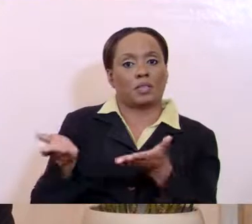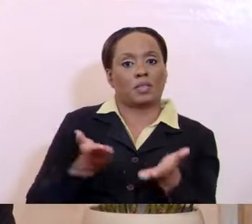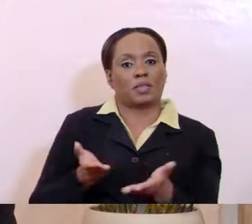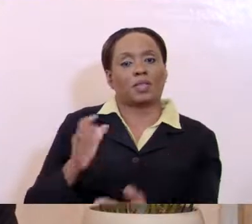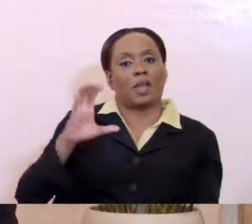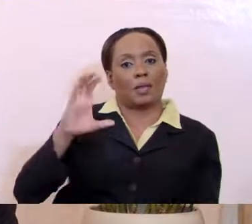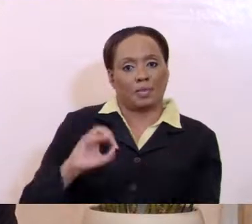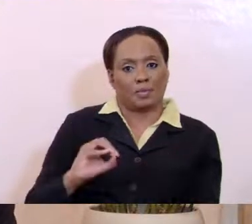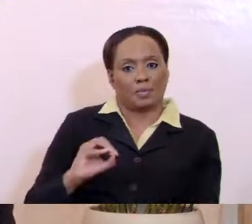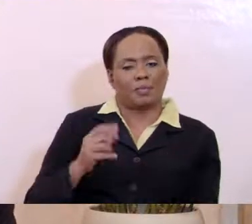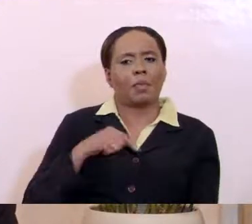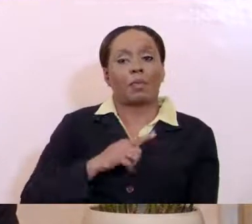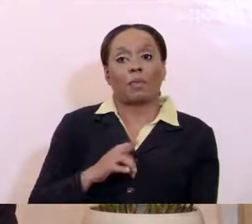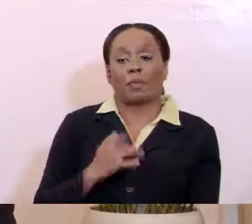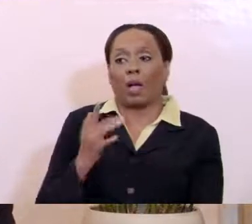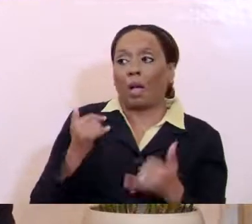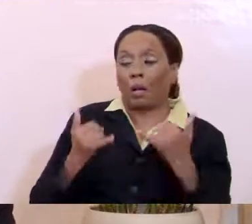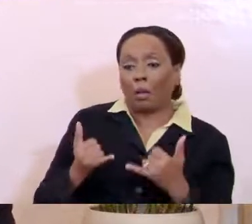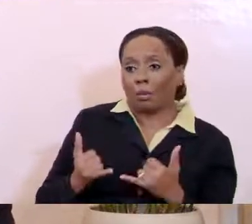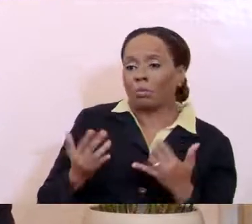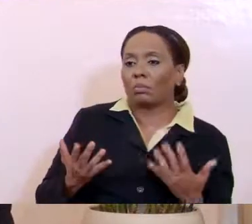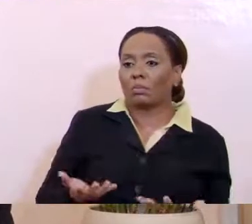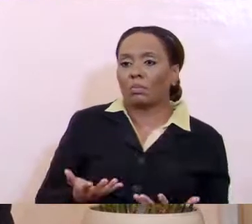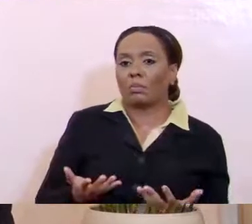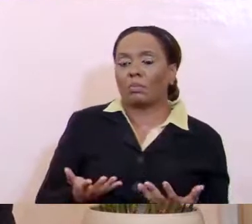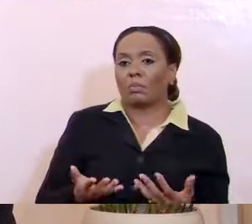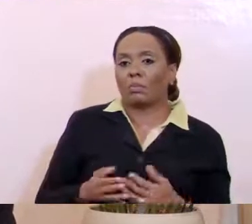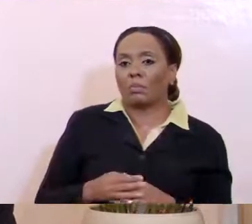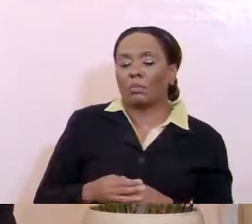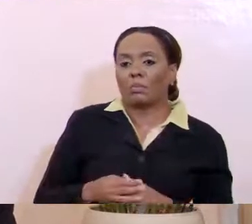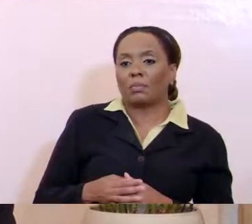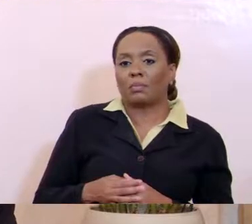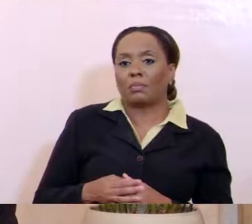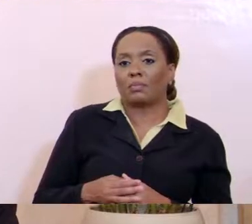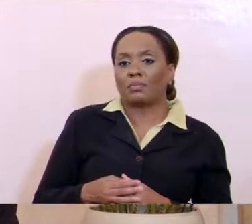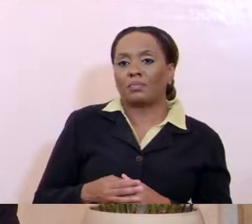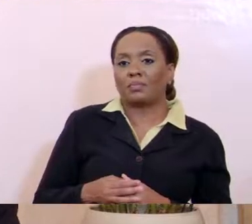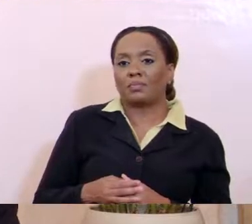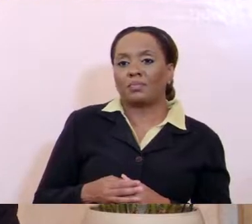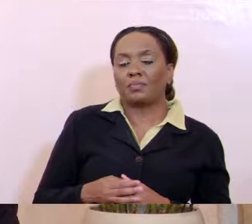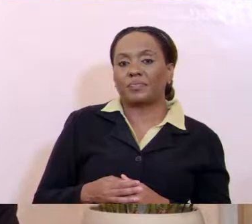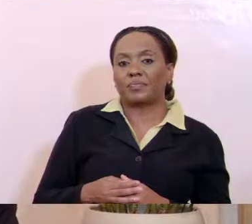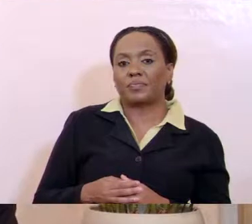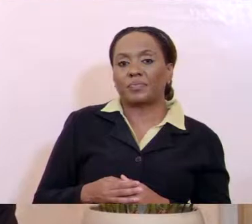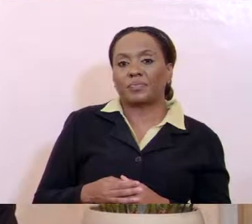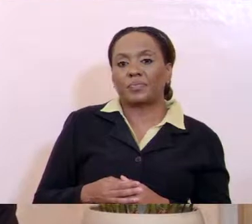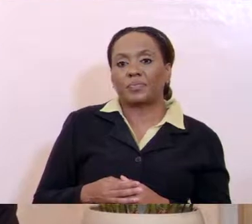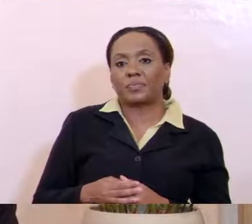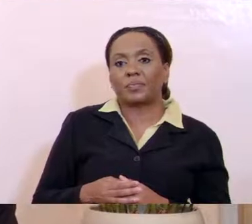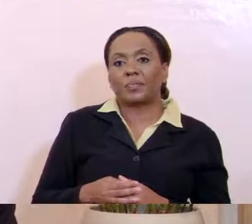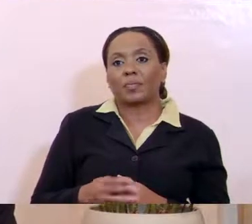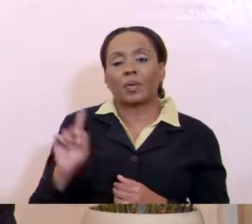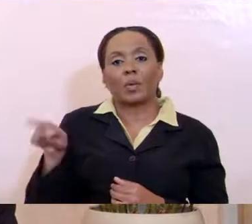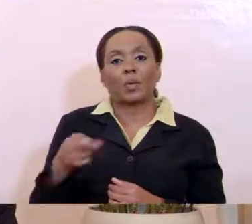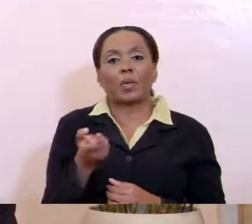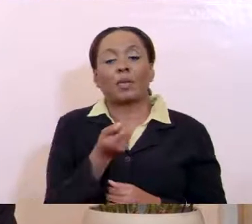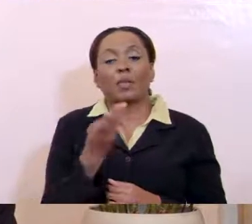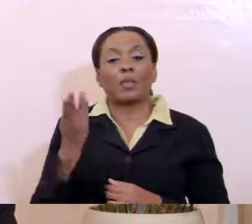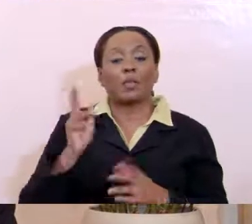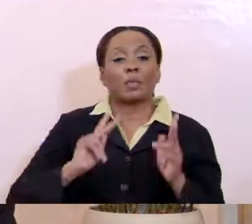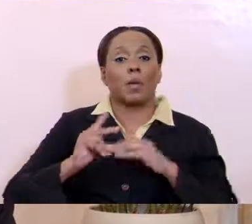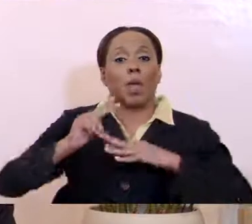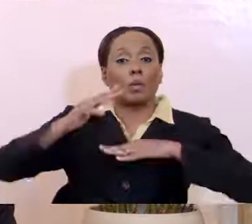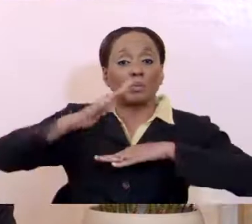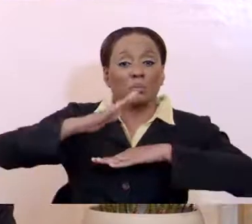And we feel that at this point in time, on the condition that they operate with the minimum number of staff, in fact, with